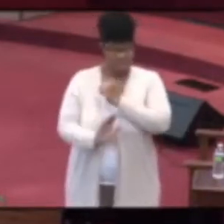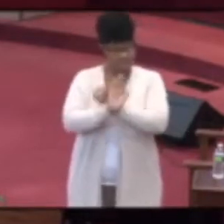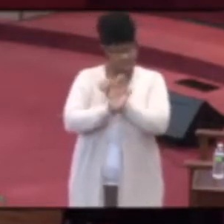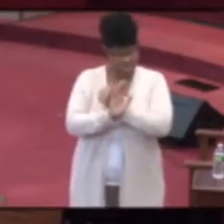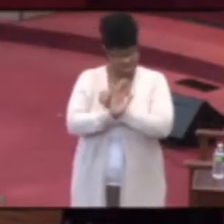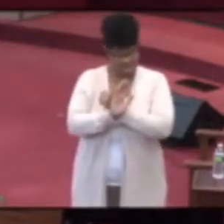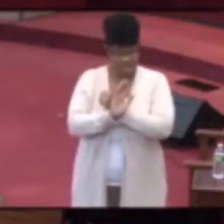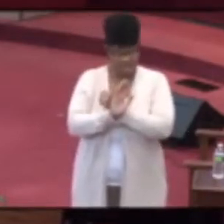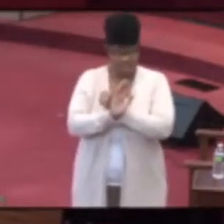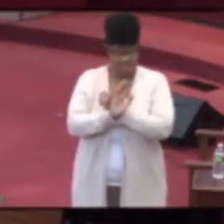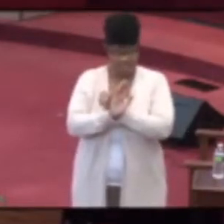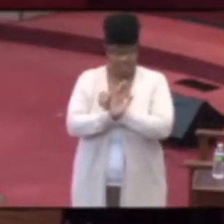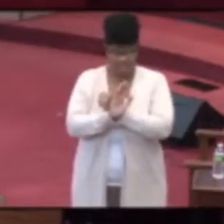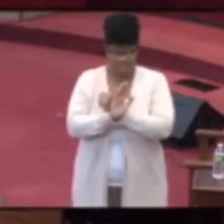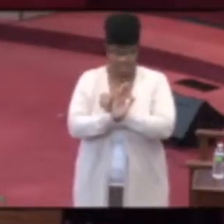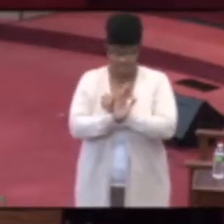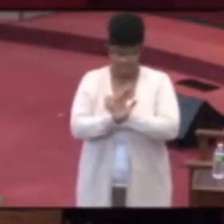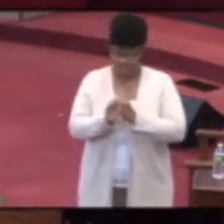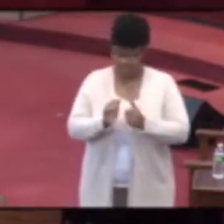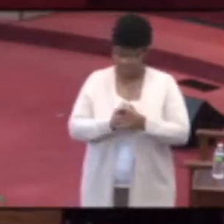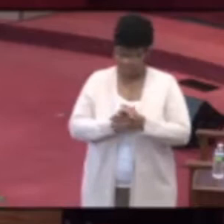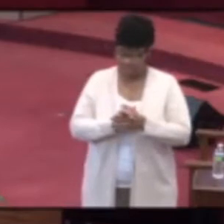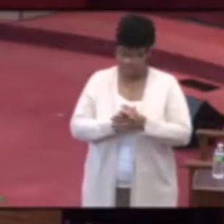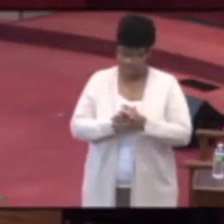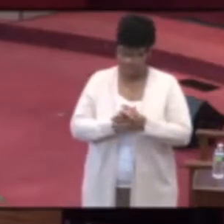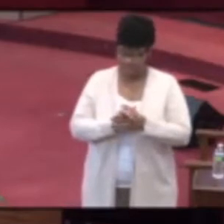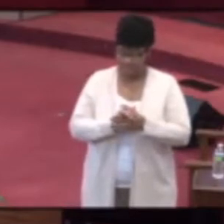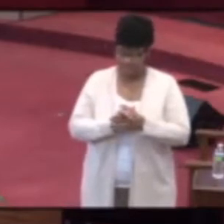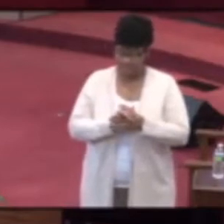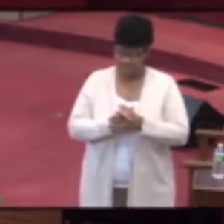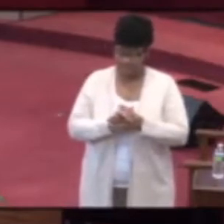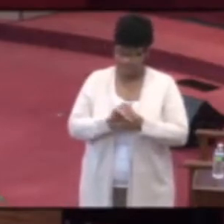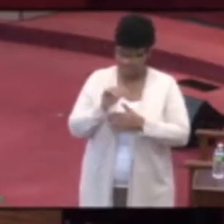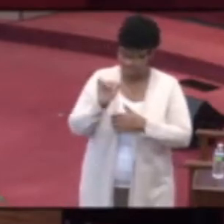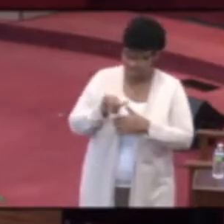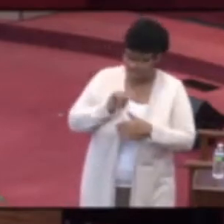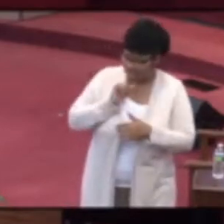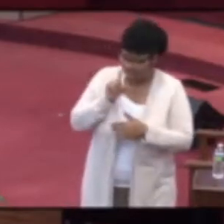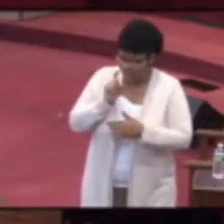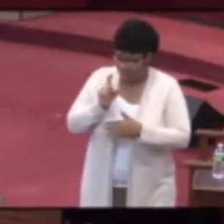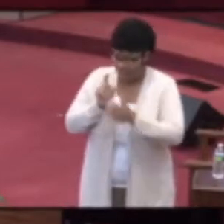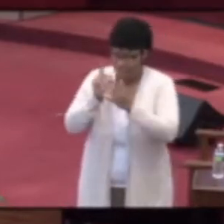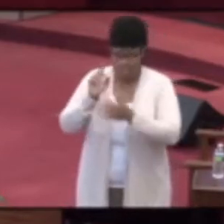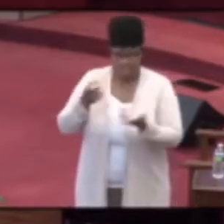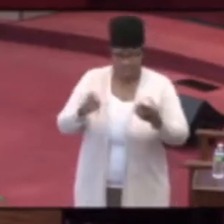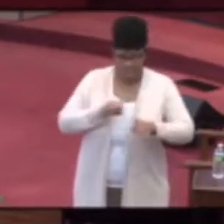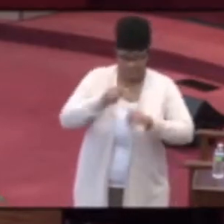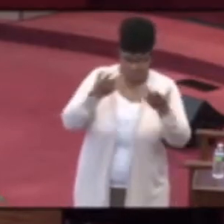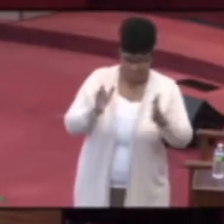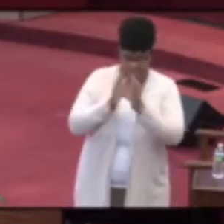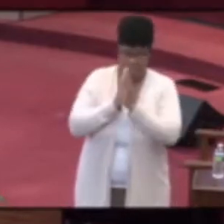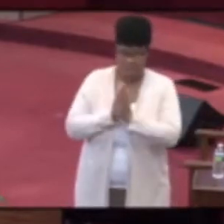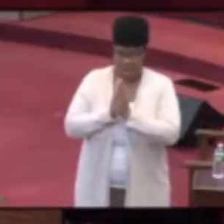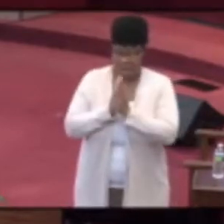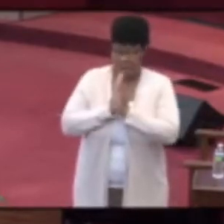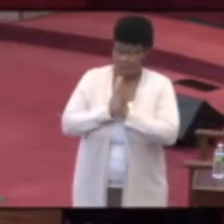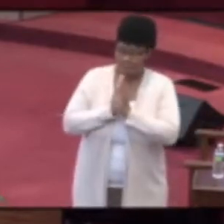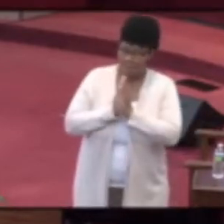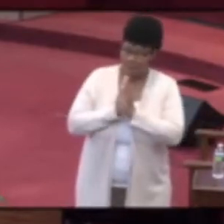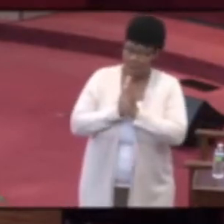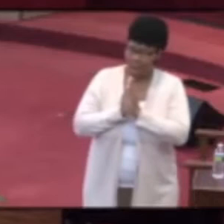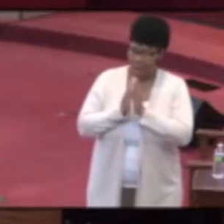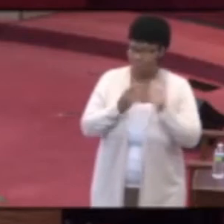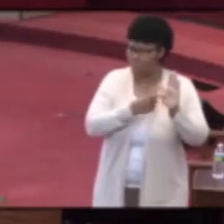and shields against these kinds of things. I thought prayer reveals the things that look good